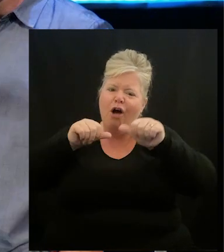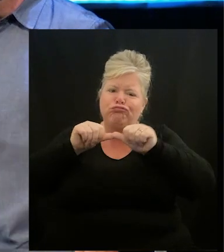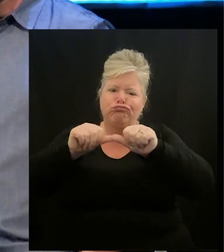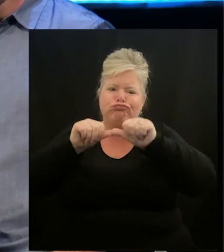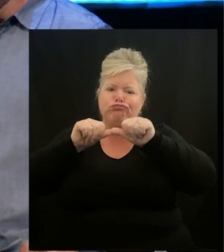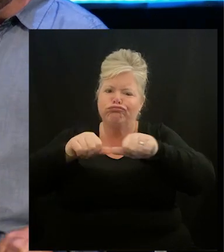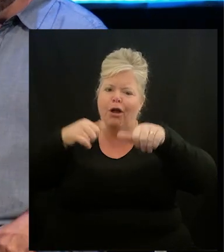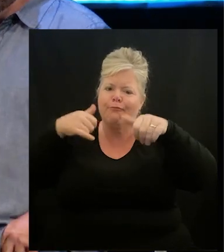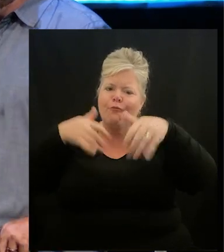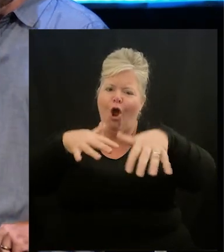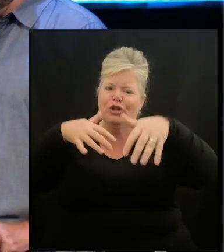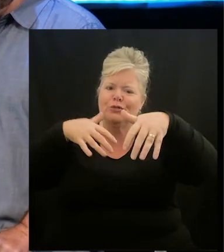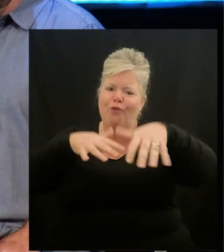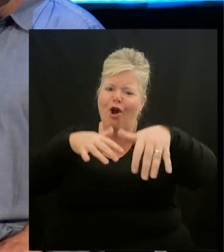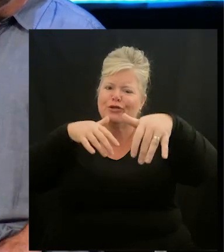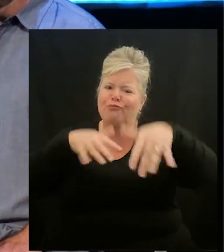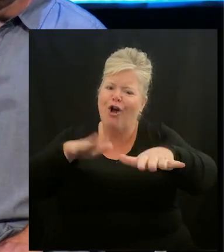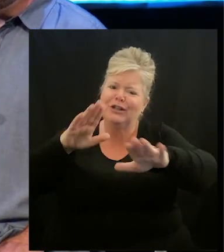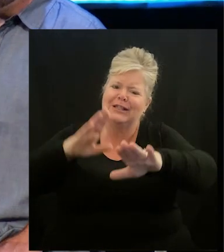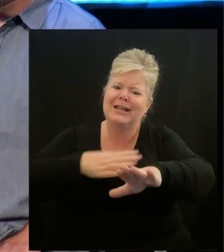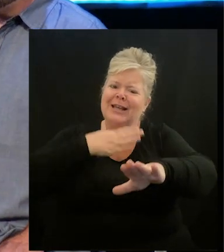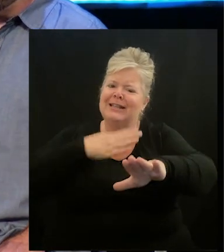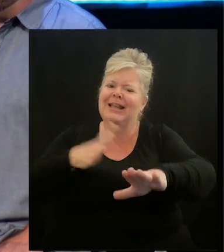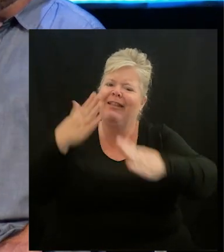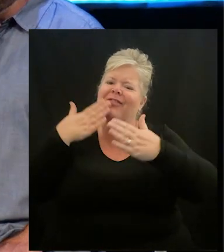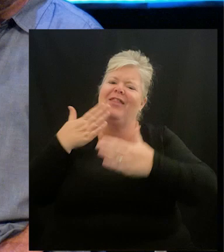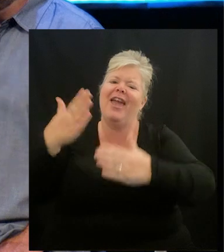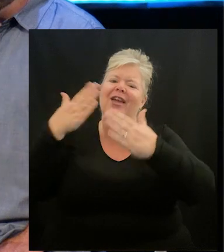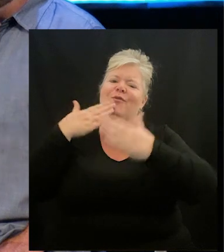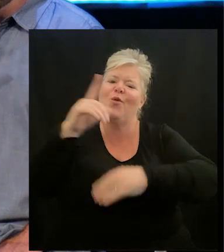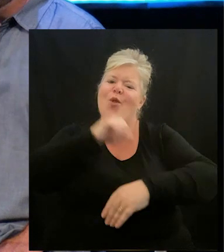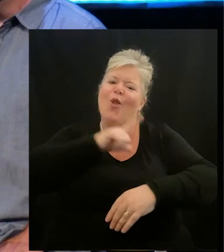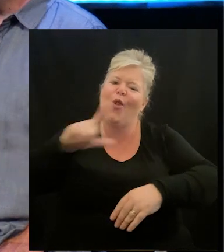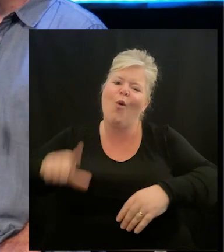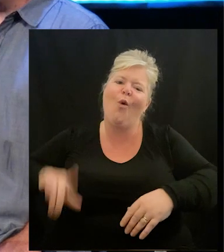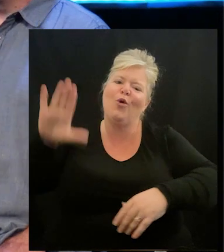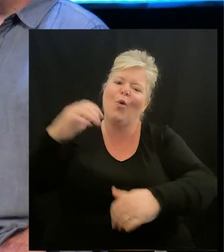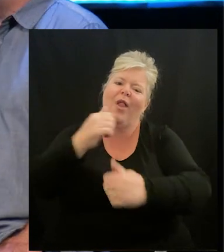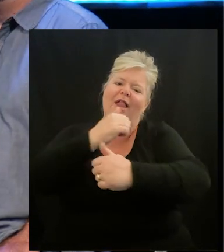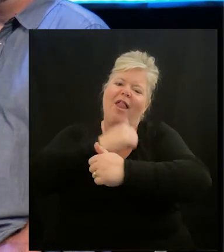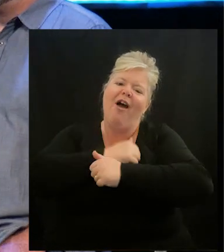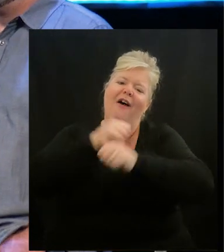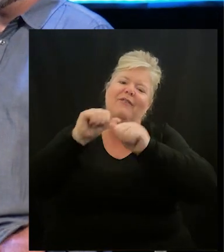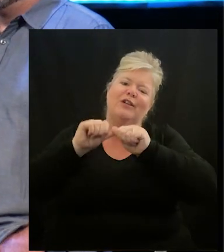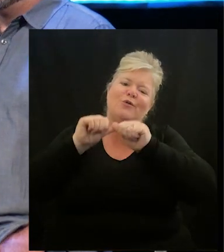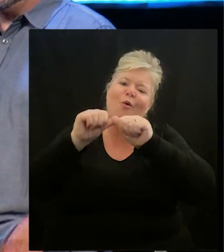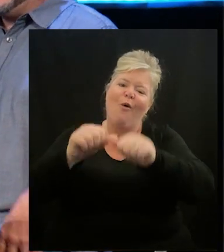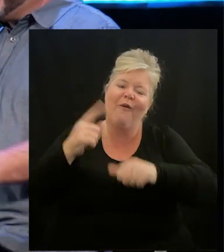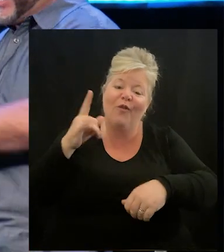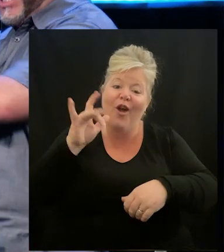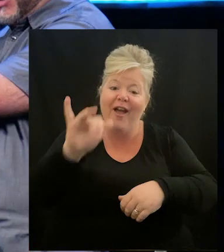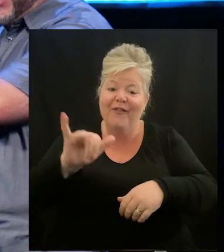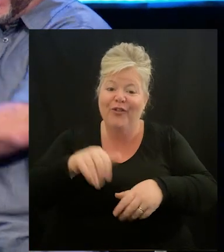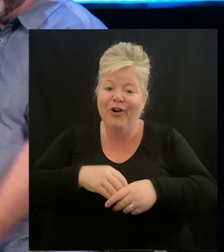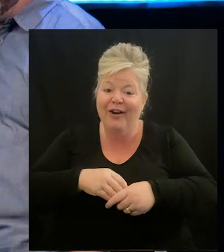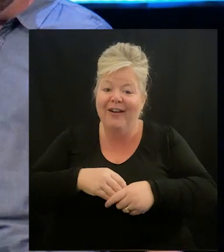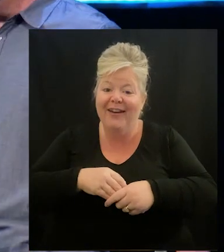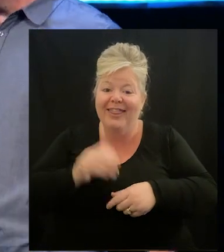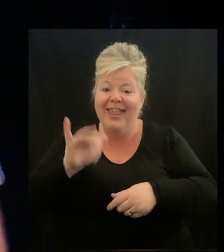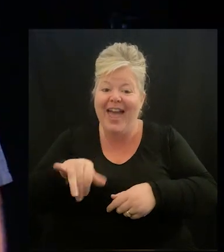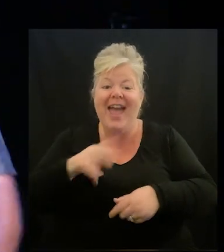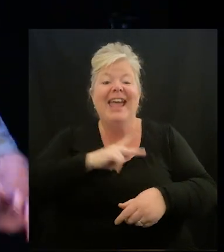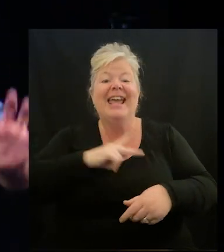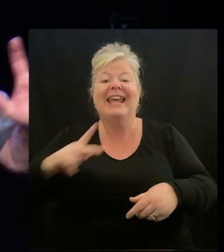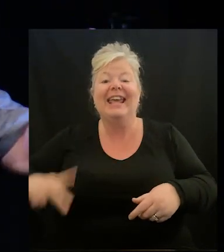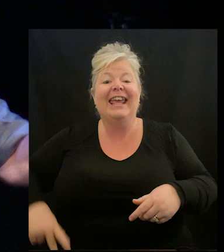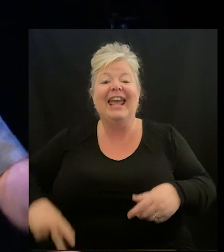the head of the army, saying, "Give thanks to the Lord, for his love endures forever." King does an interesting thing here.